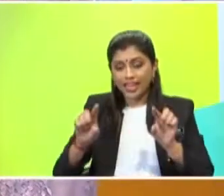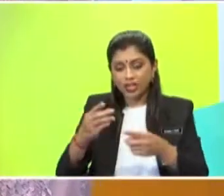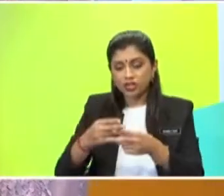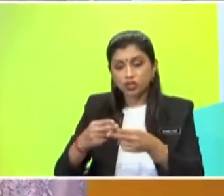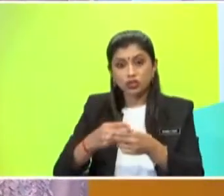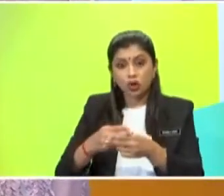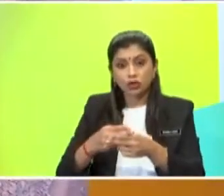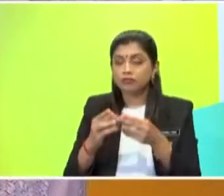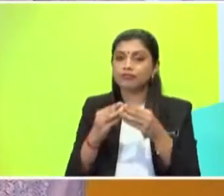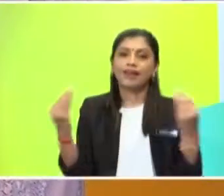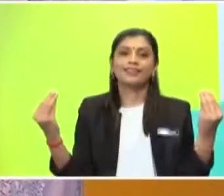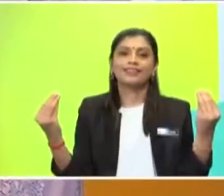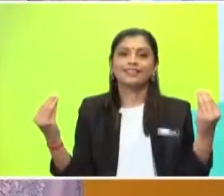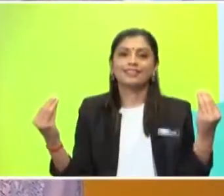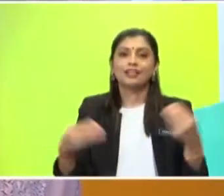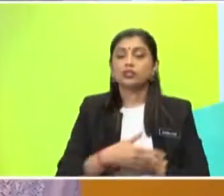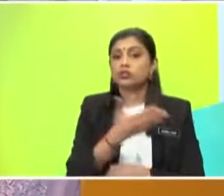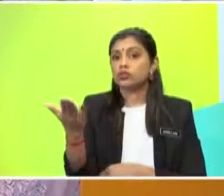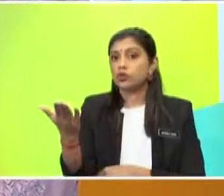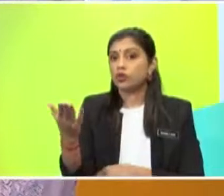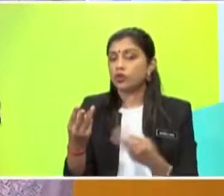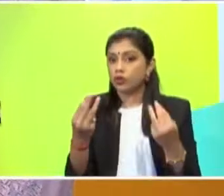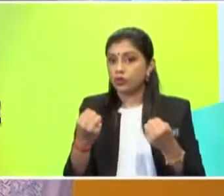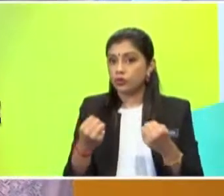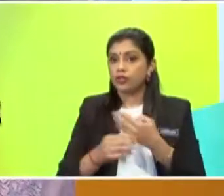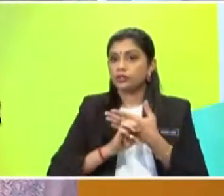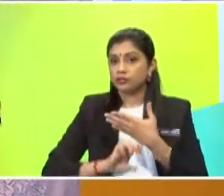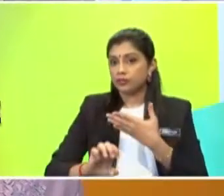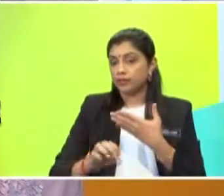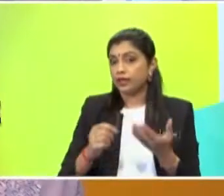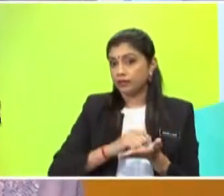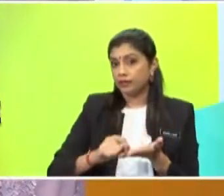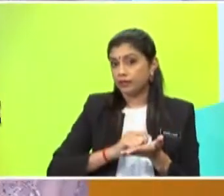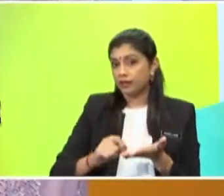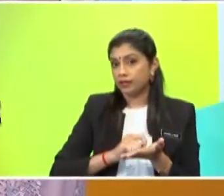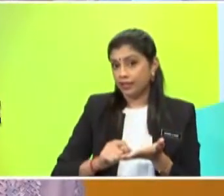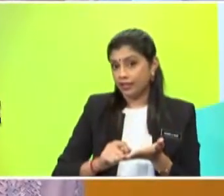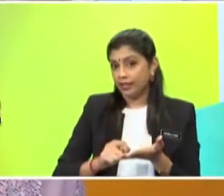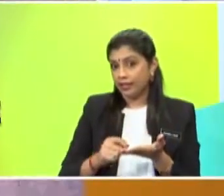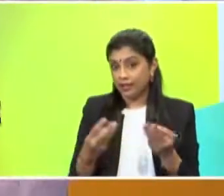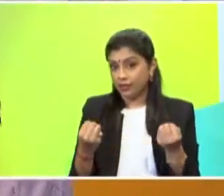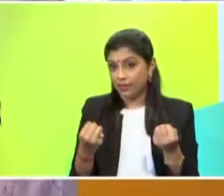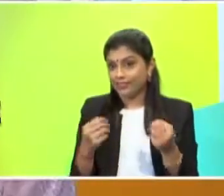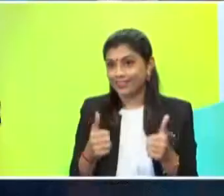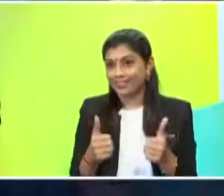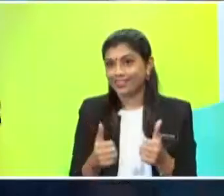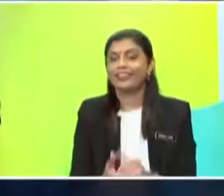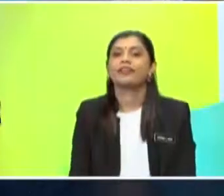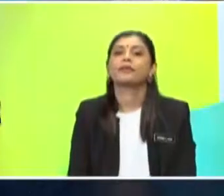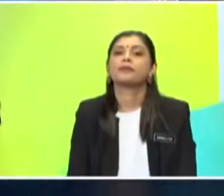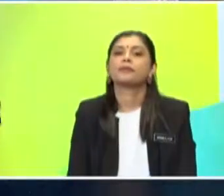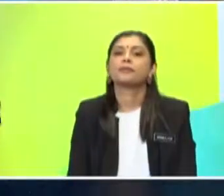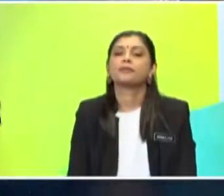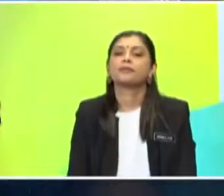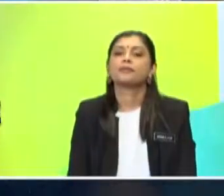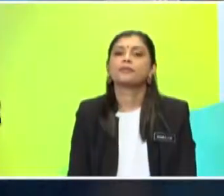you excited to write your email to me very soon? Give it tomorrow. Okay, I'll give you my email address later. And Sean too. All right. So now, let's go